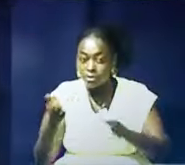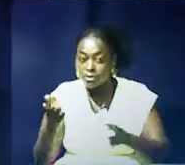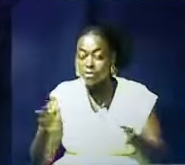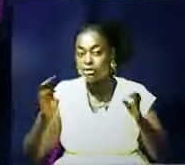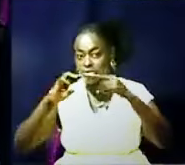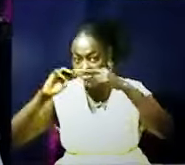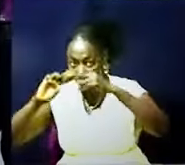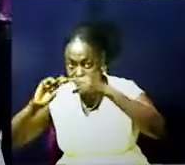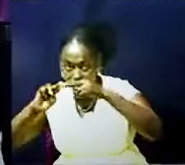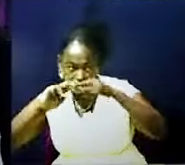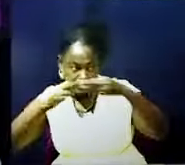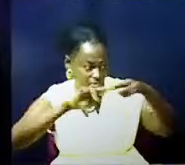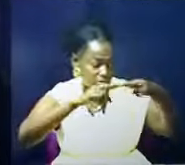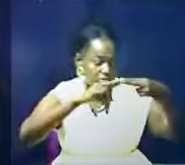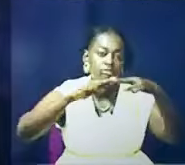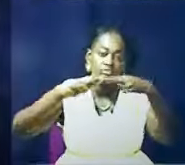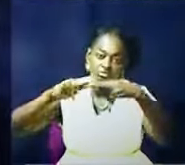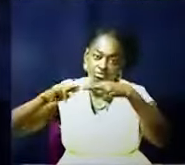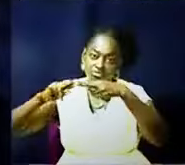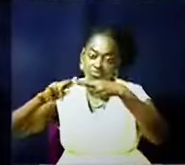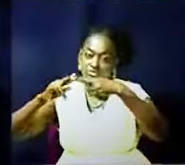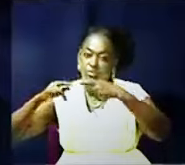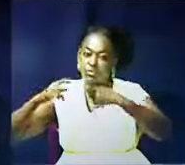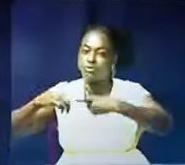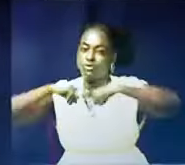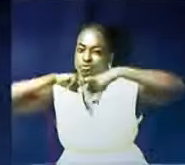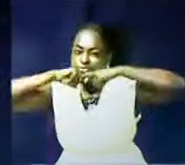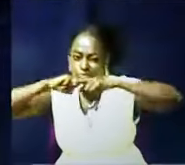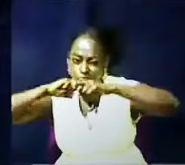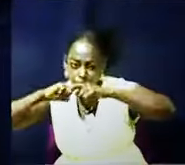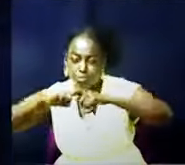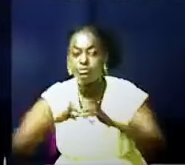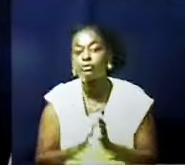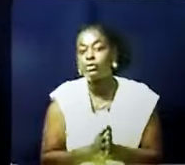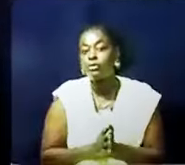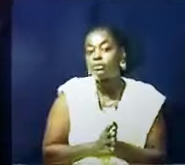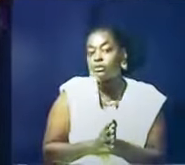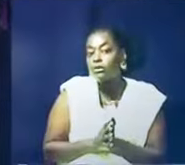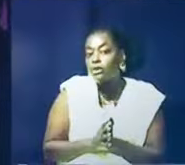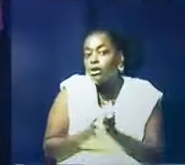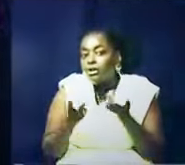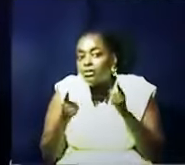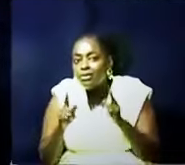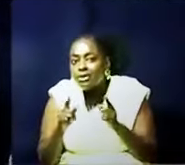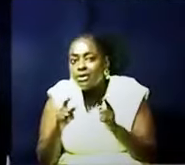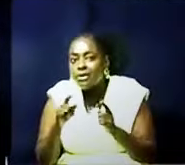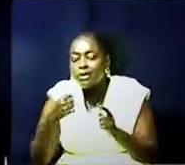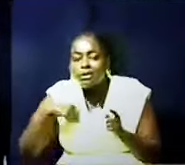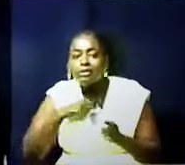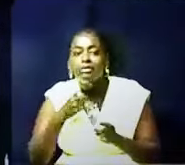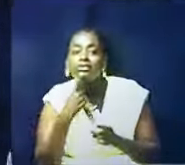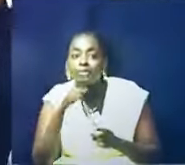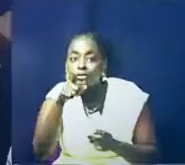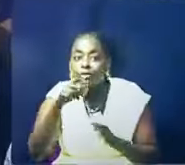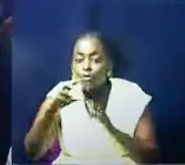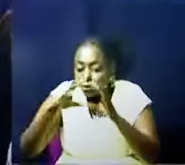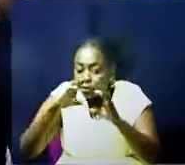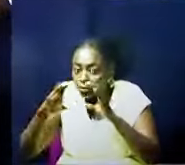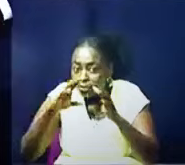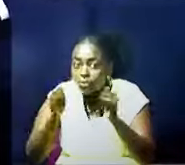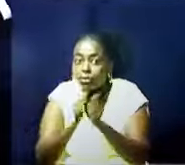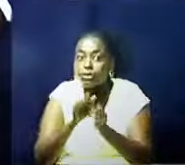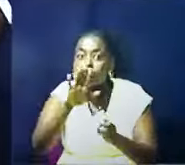in kitahudia dihia pa ene ayonkofa. When we say communicate with your wife, it doesn't mean just talk to your wife. But as